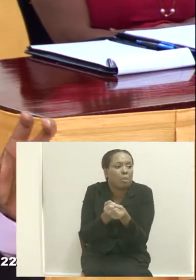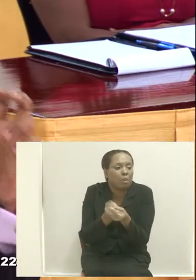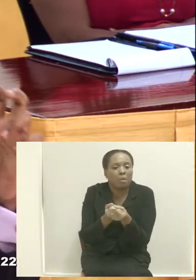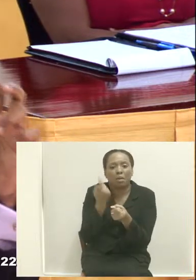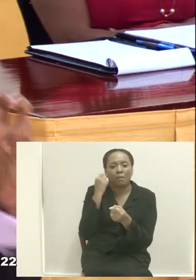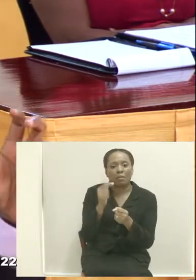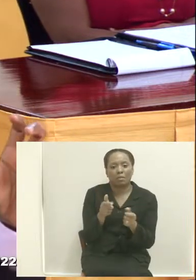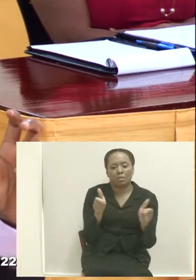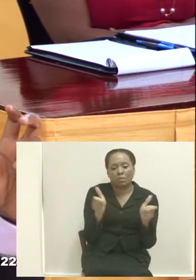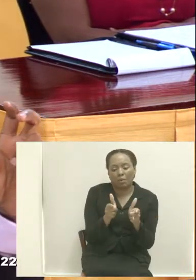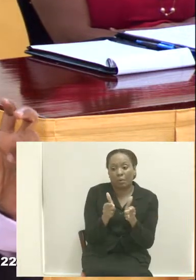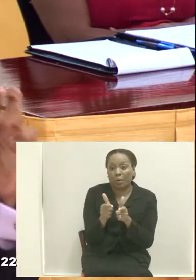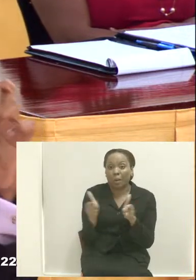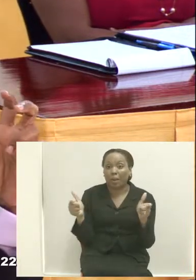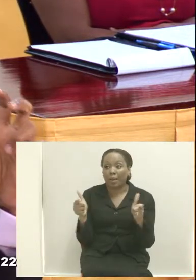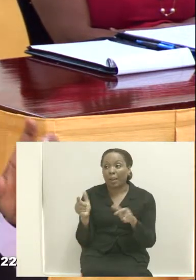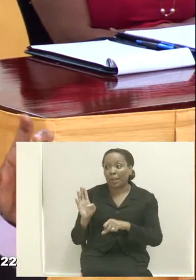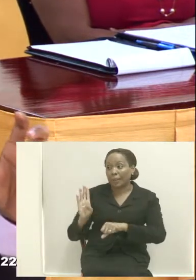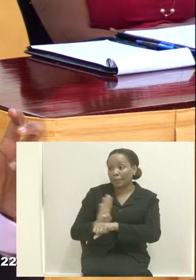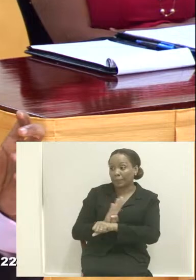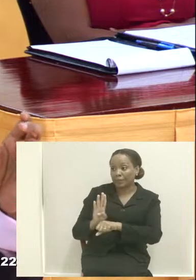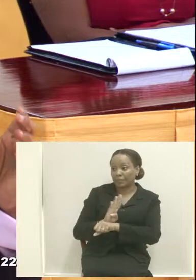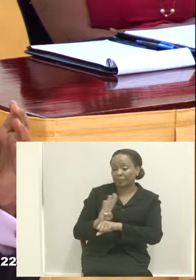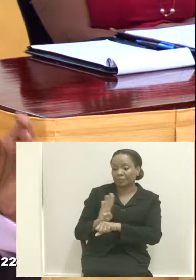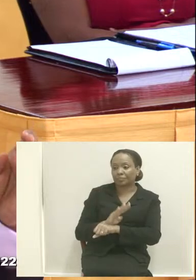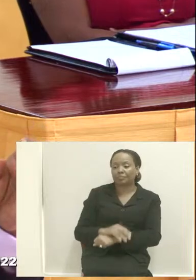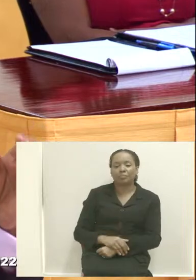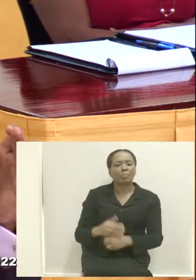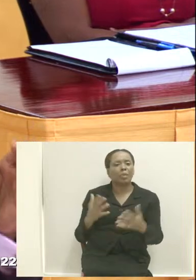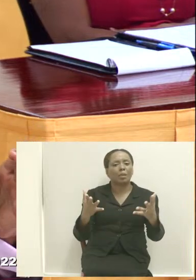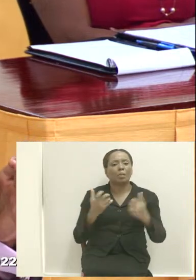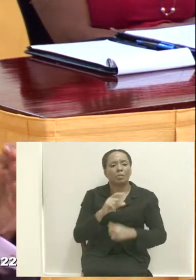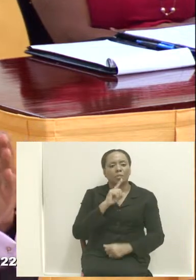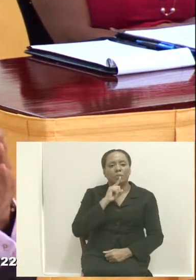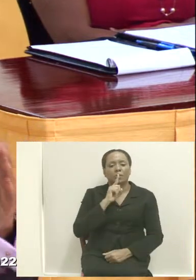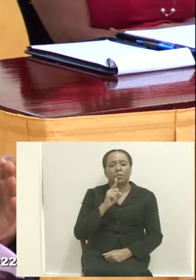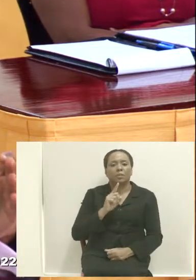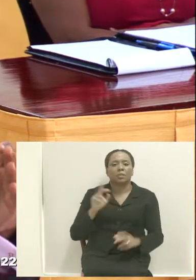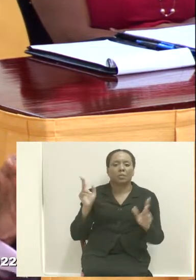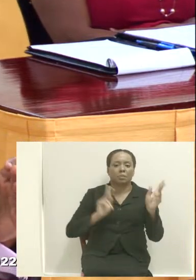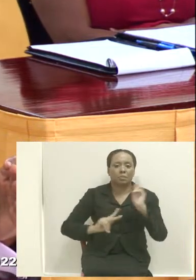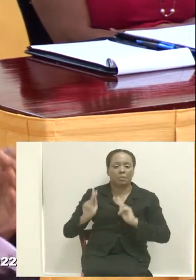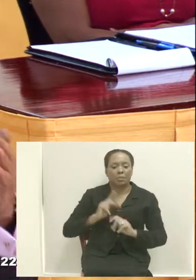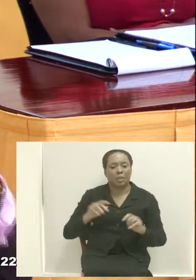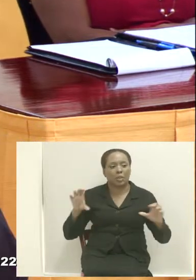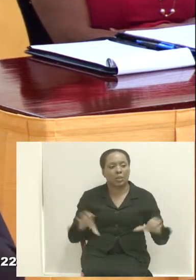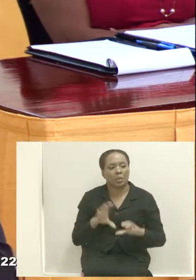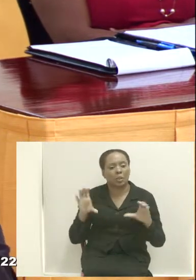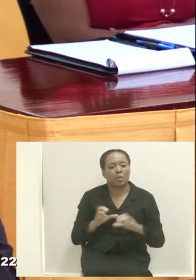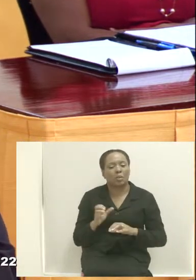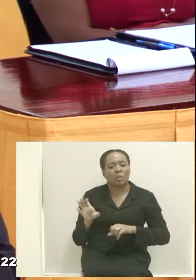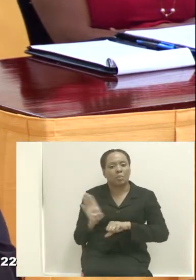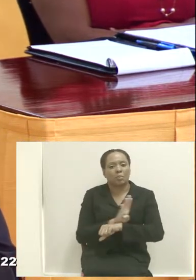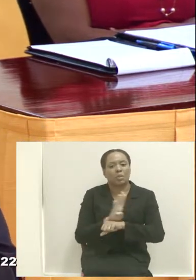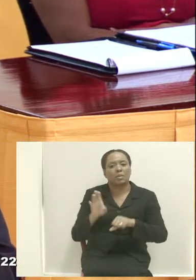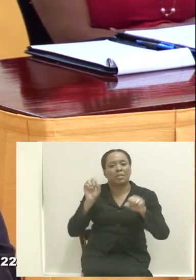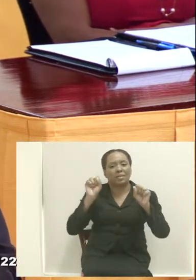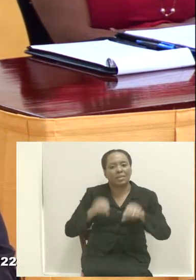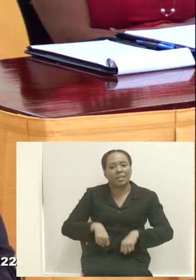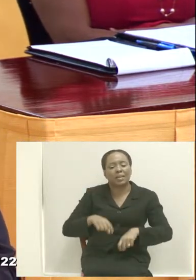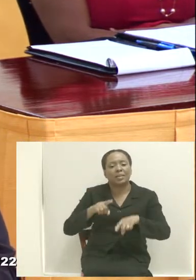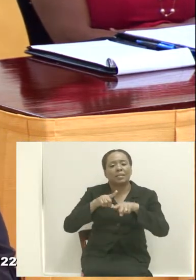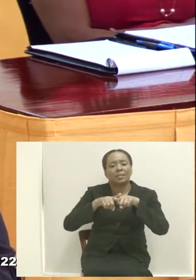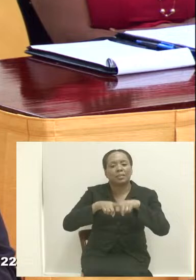way, so as to ensure that people who are doing a business can rely on the state as a partner, or the state's